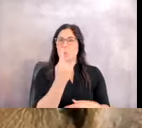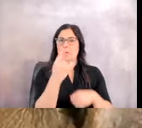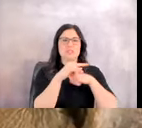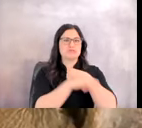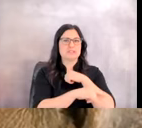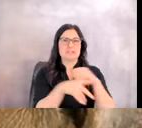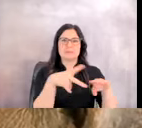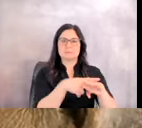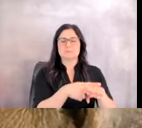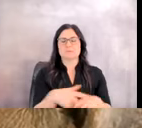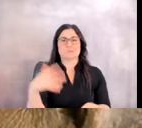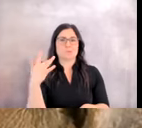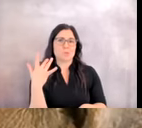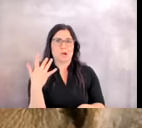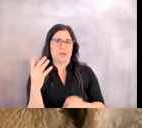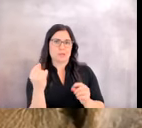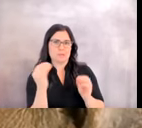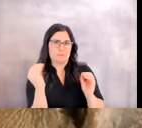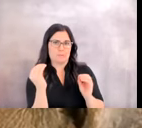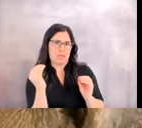So why even do something? So